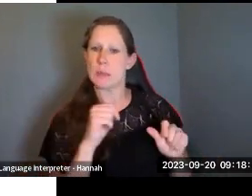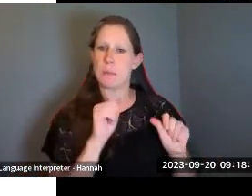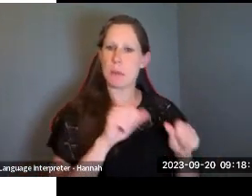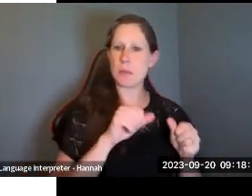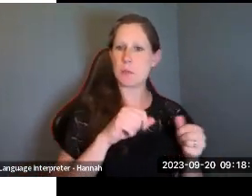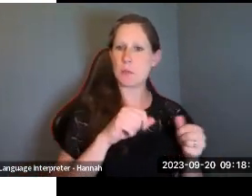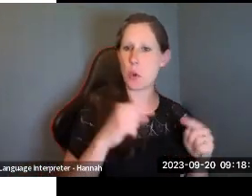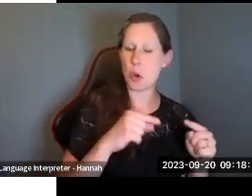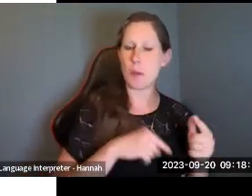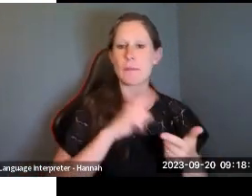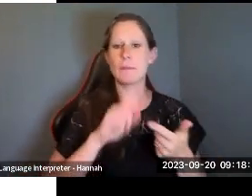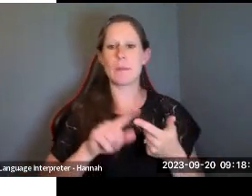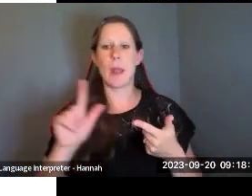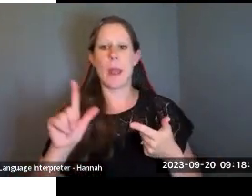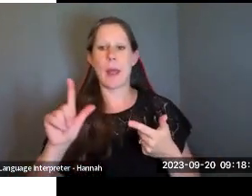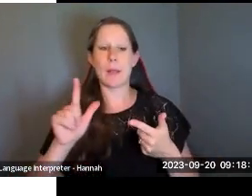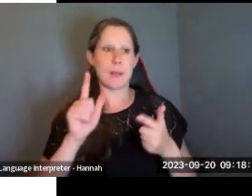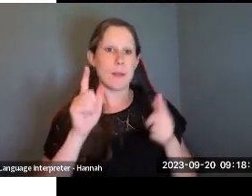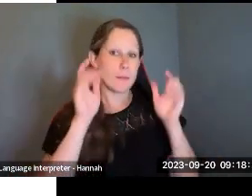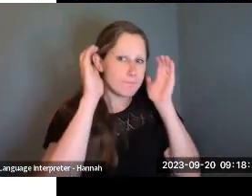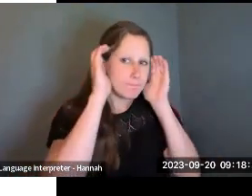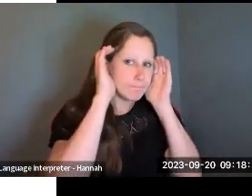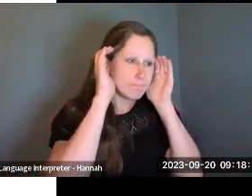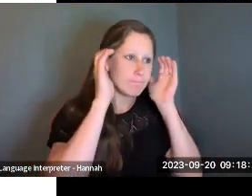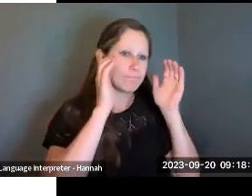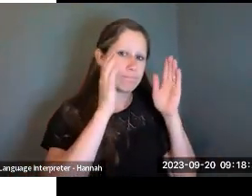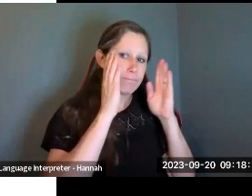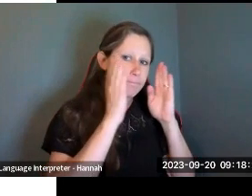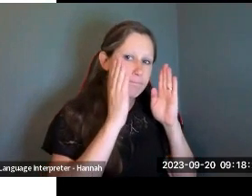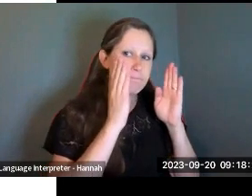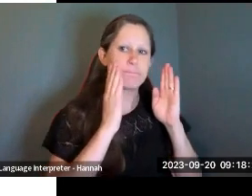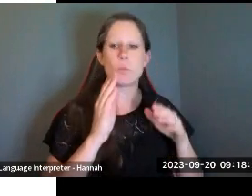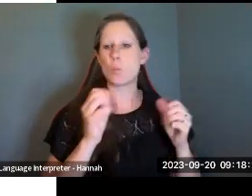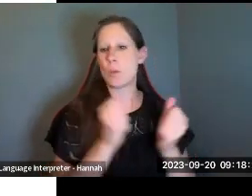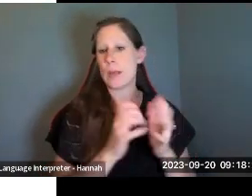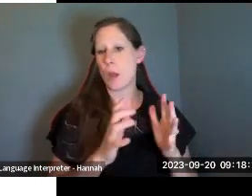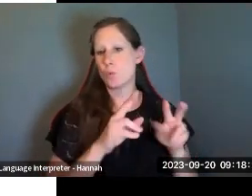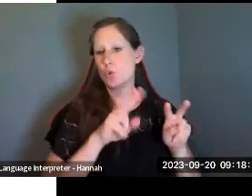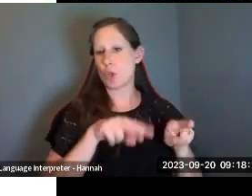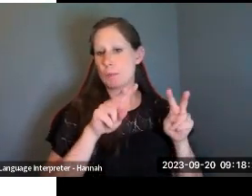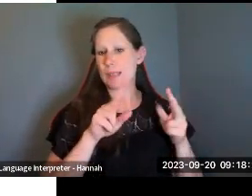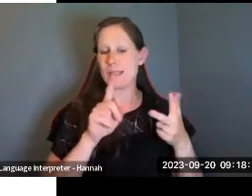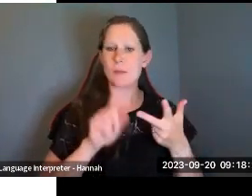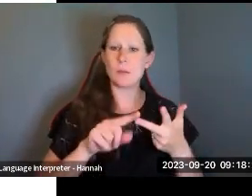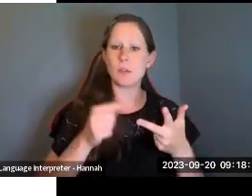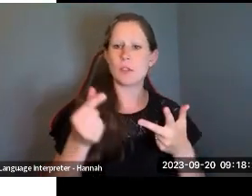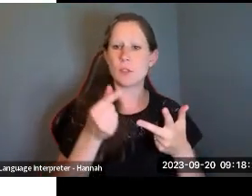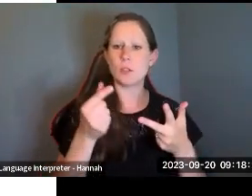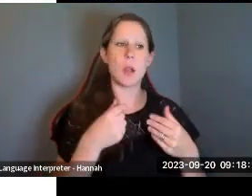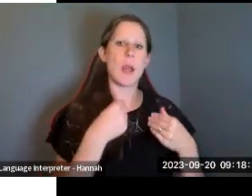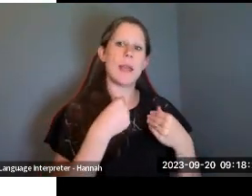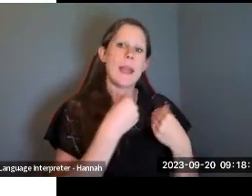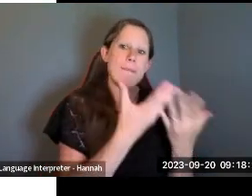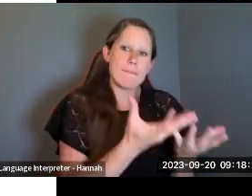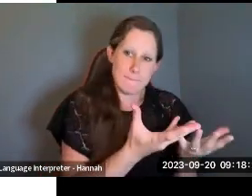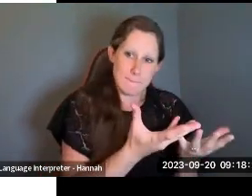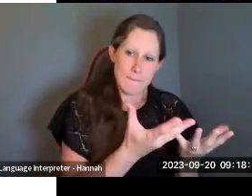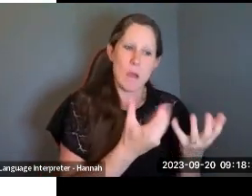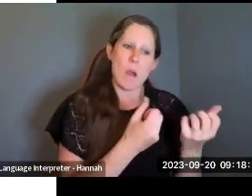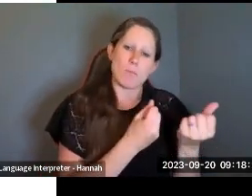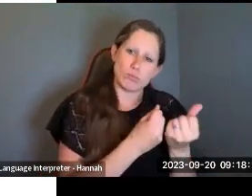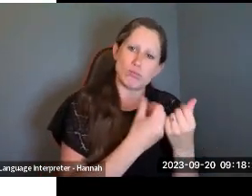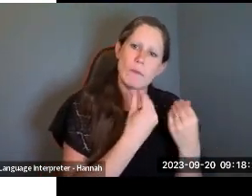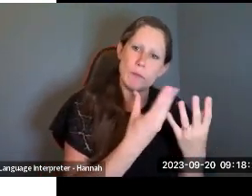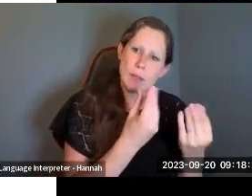listen non-judgmentally. G is give reassurance and information. E,